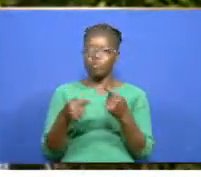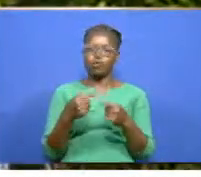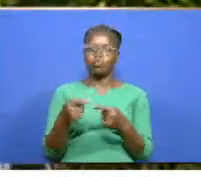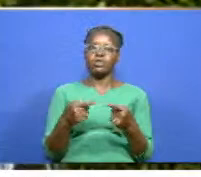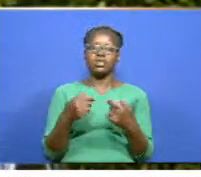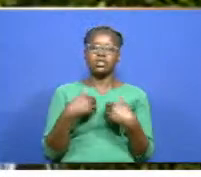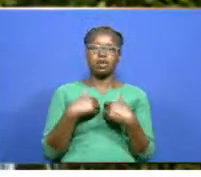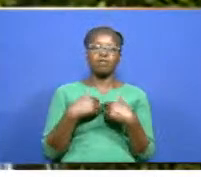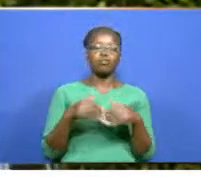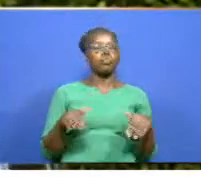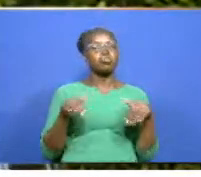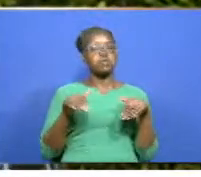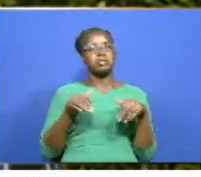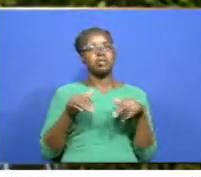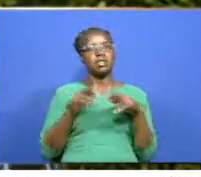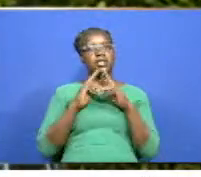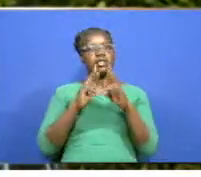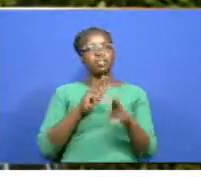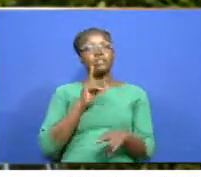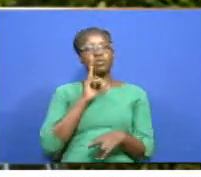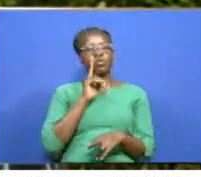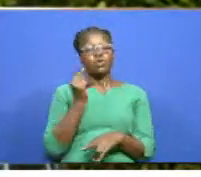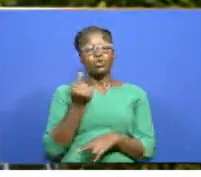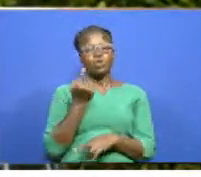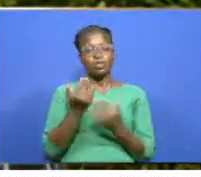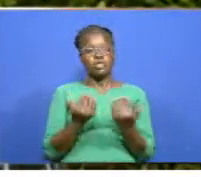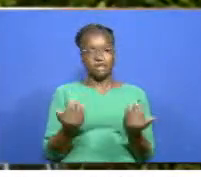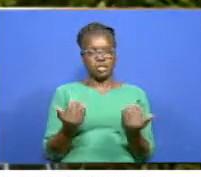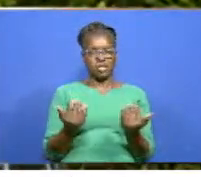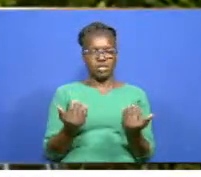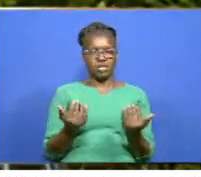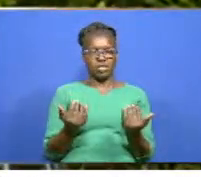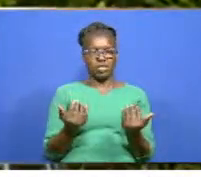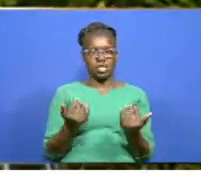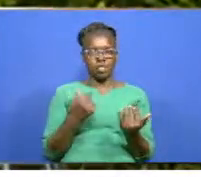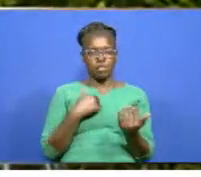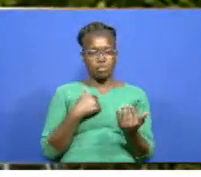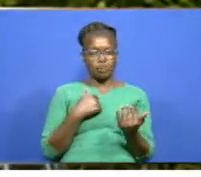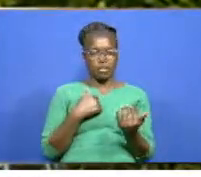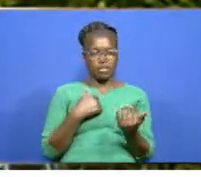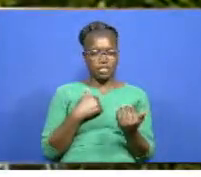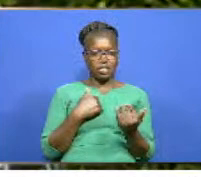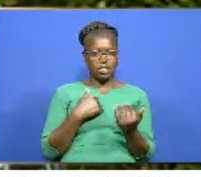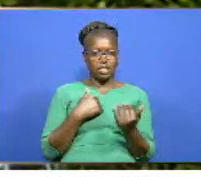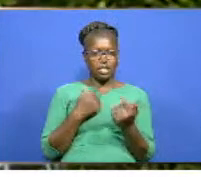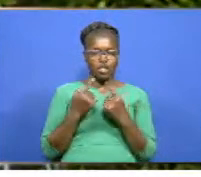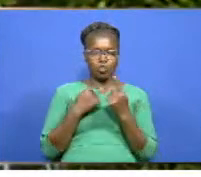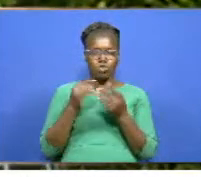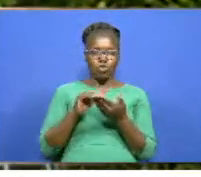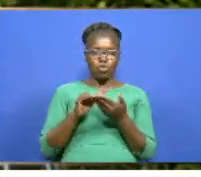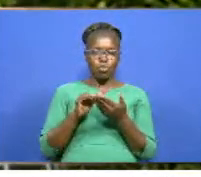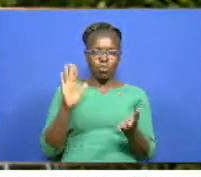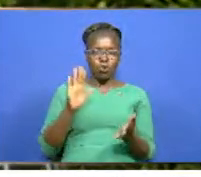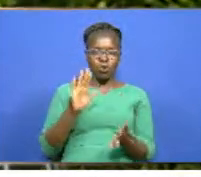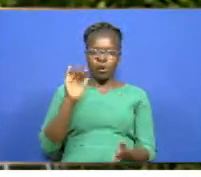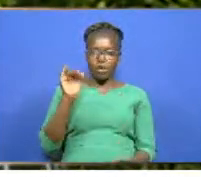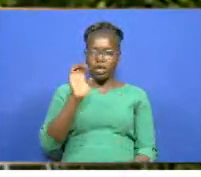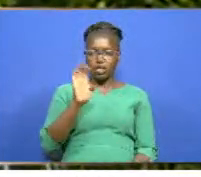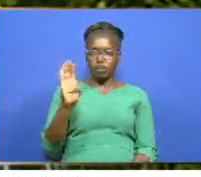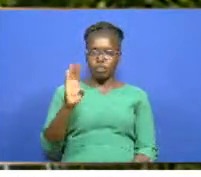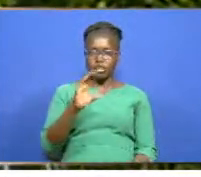the results tomorrow. The only thing that I want to highlight, and we want the IBC to take care of